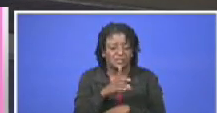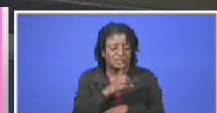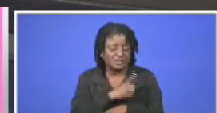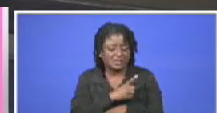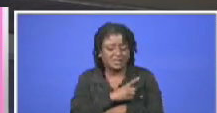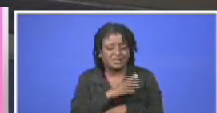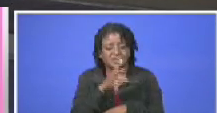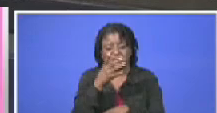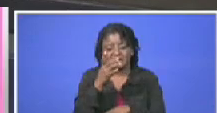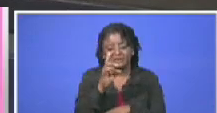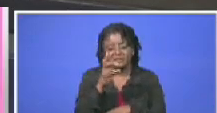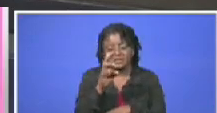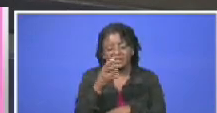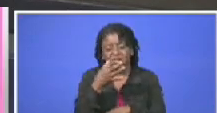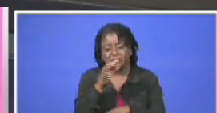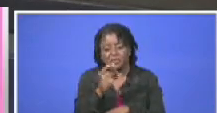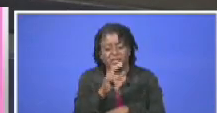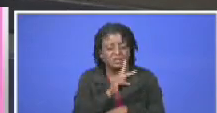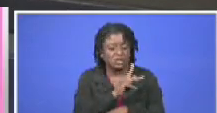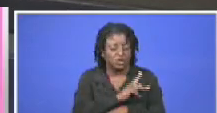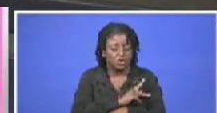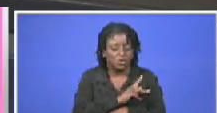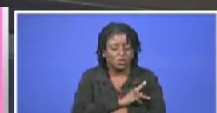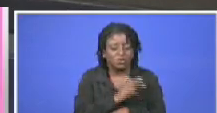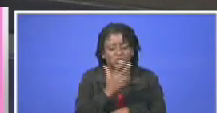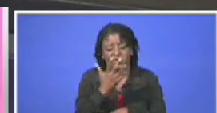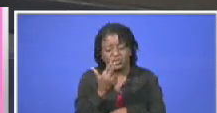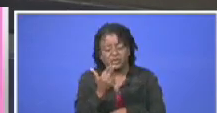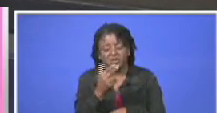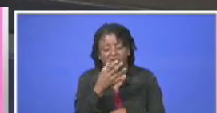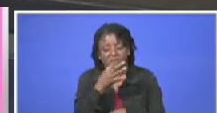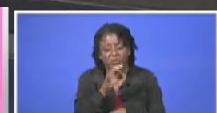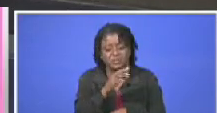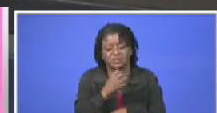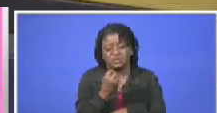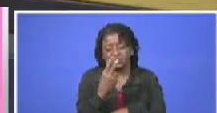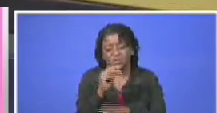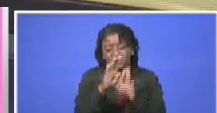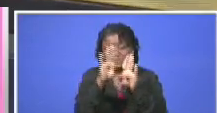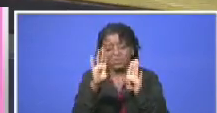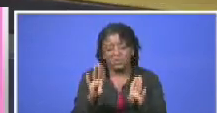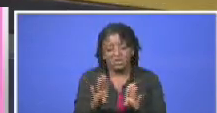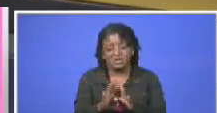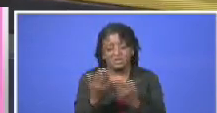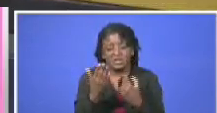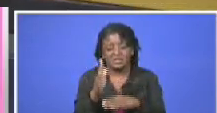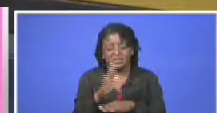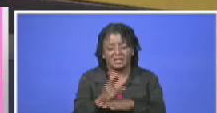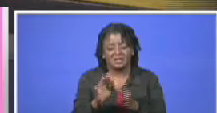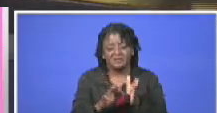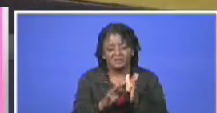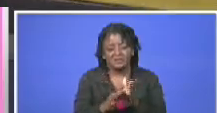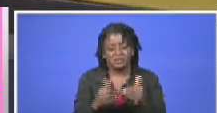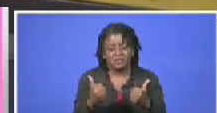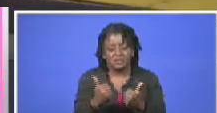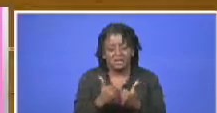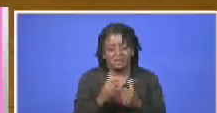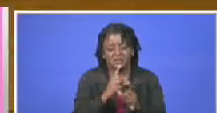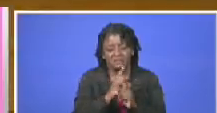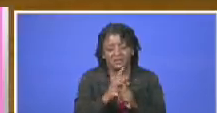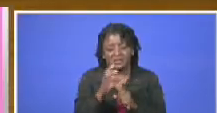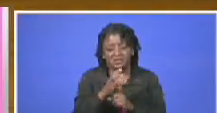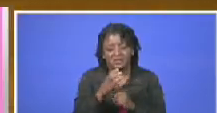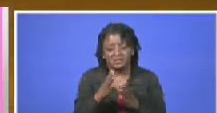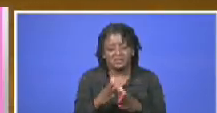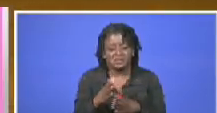rebounds, Delano Knowles also a double-double, 13 points and 12 boards. As for last night's feature game, the defending champion